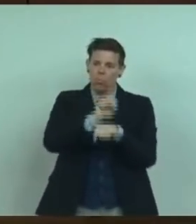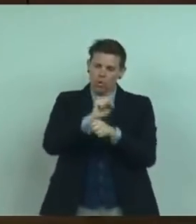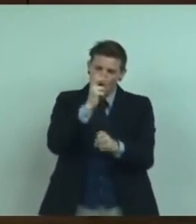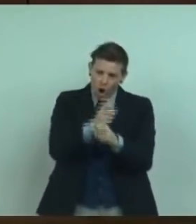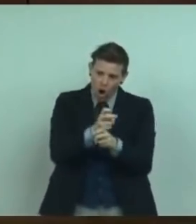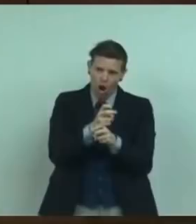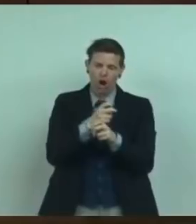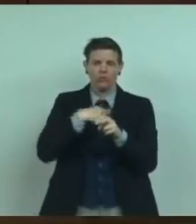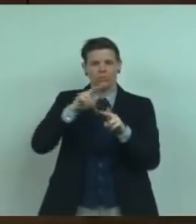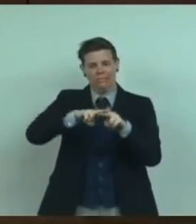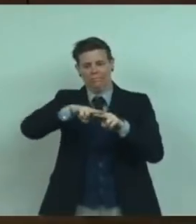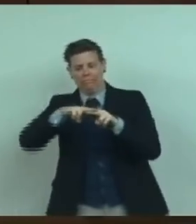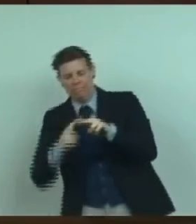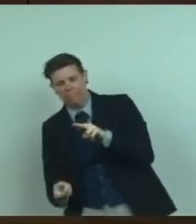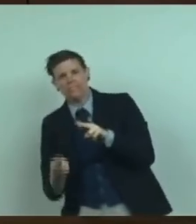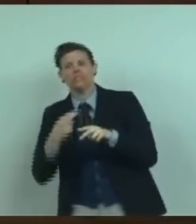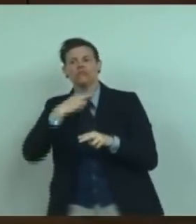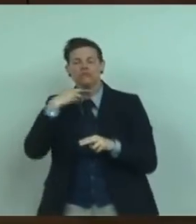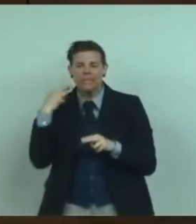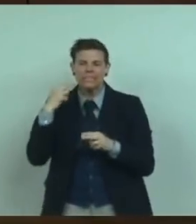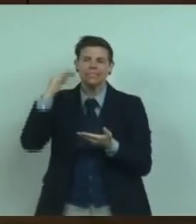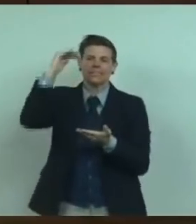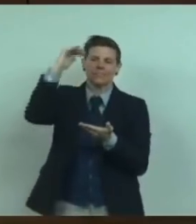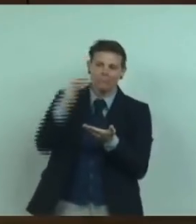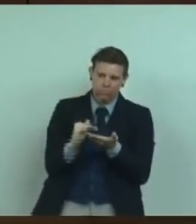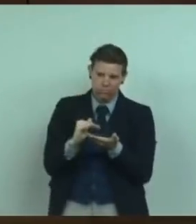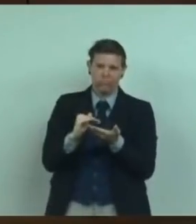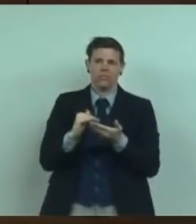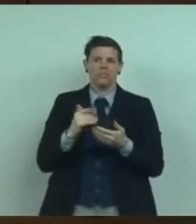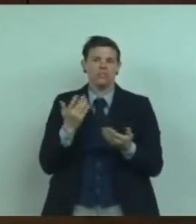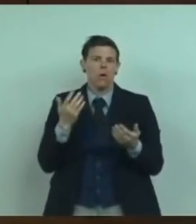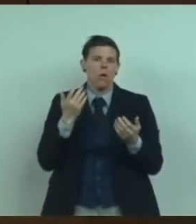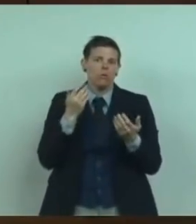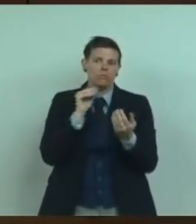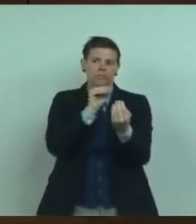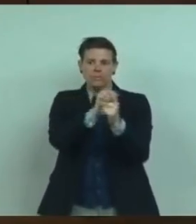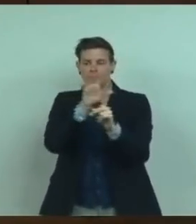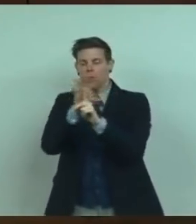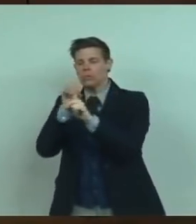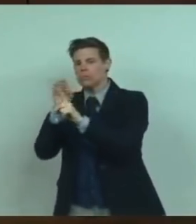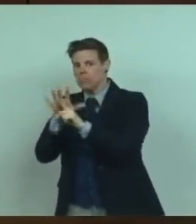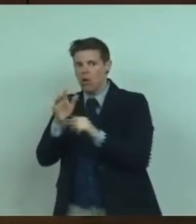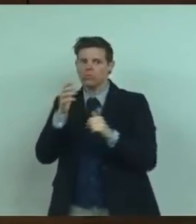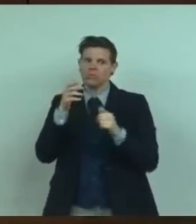every single other New Mexican. Thank you for tuning in. Thank you for your